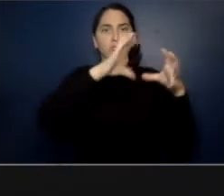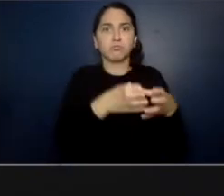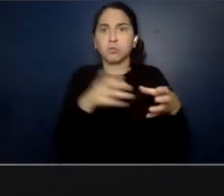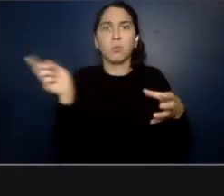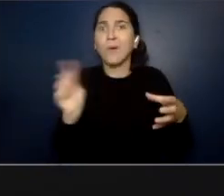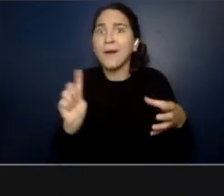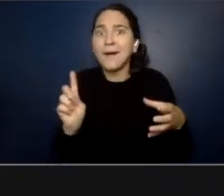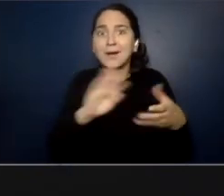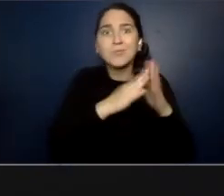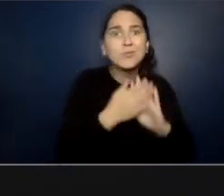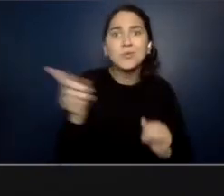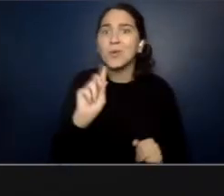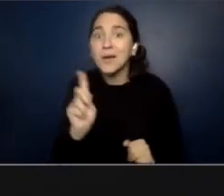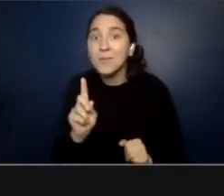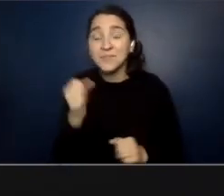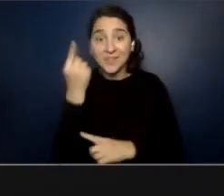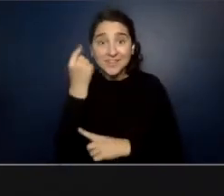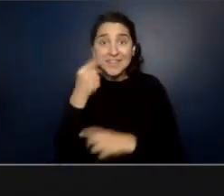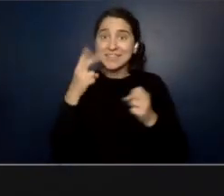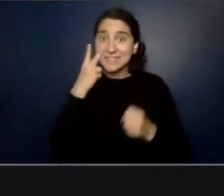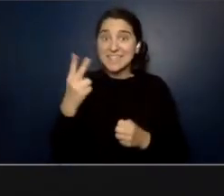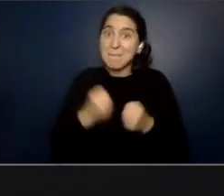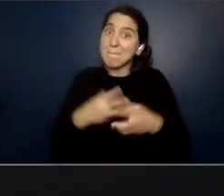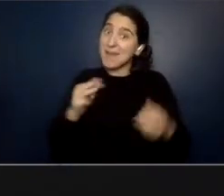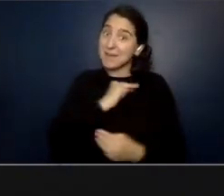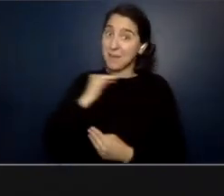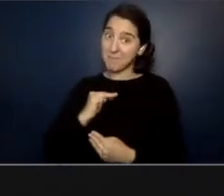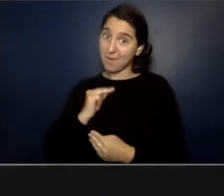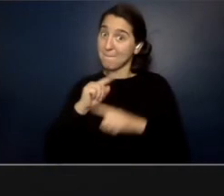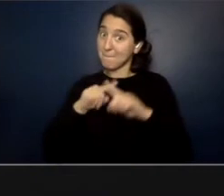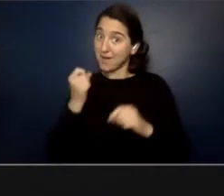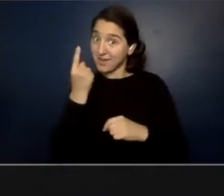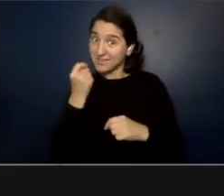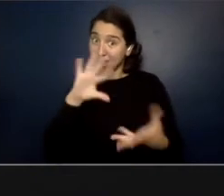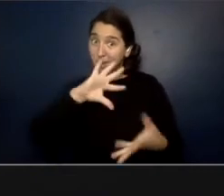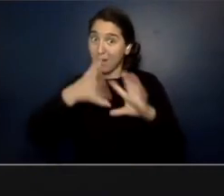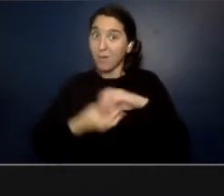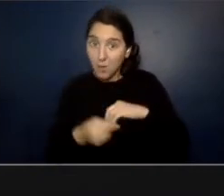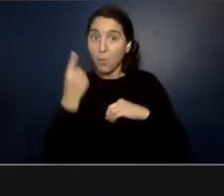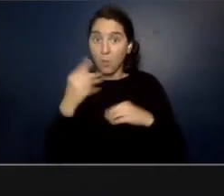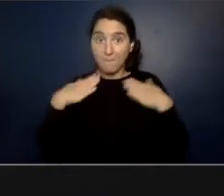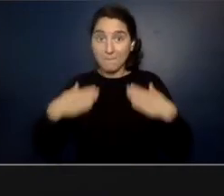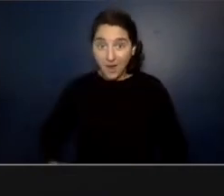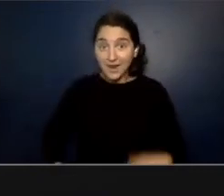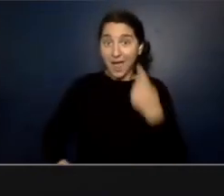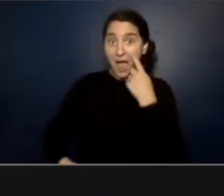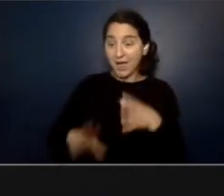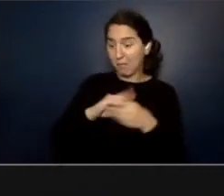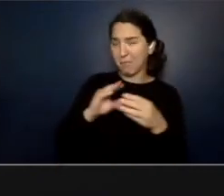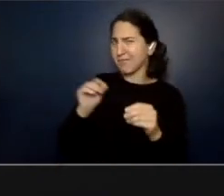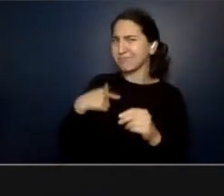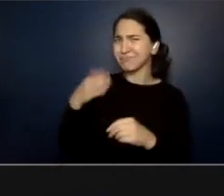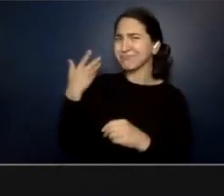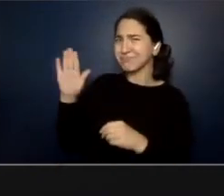again the hand to the feet, I have no need of you. On the contrary, the members of the body that seem to be